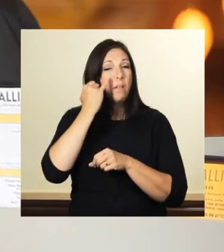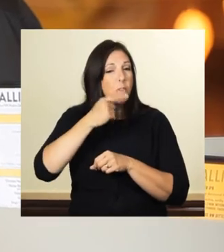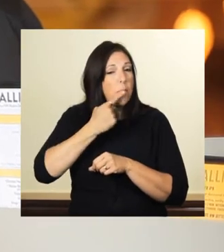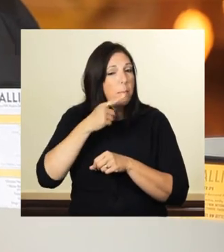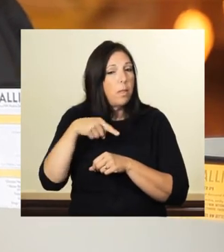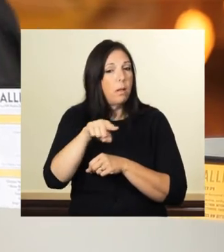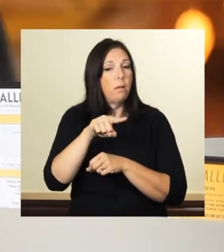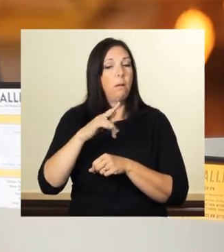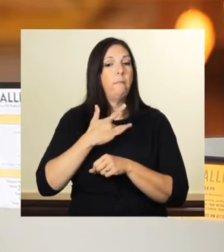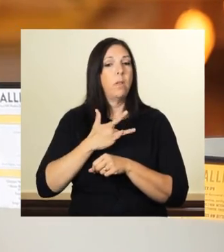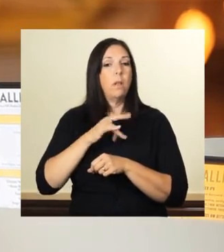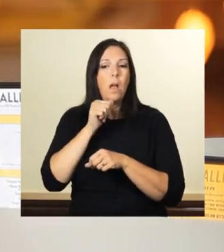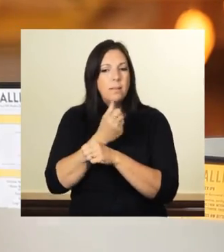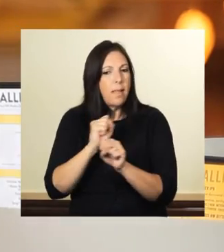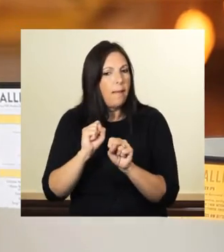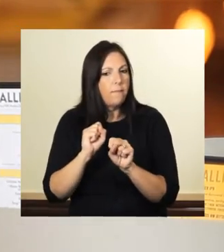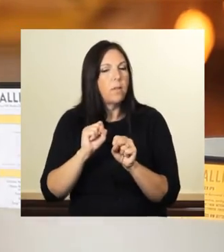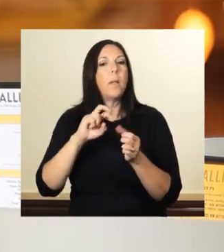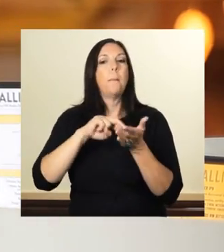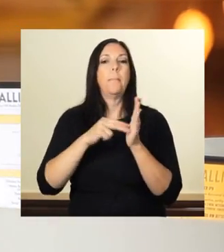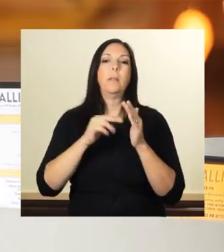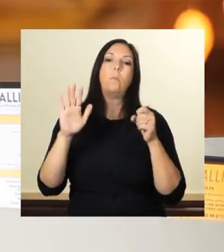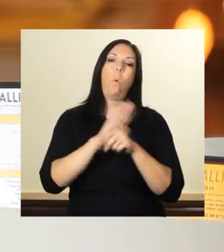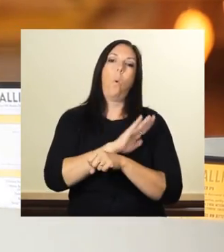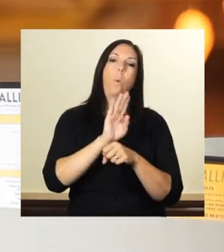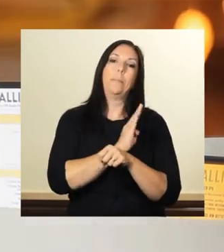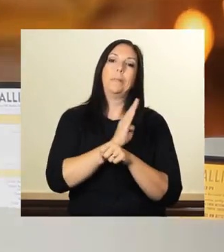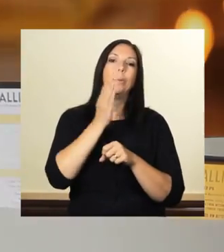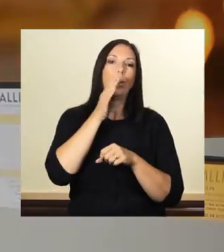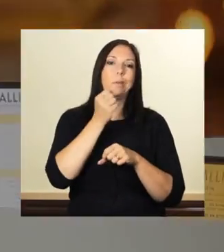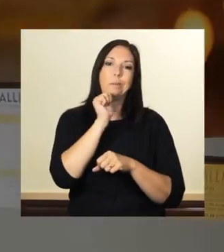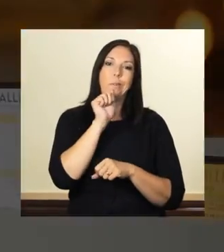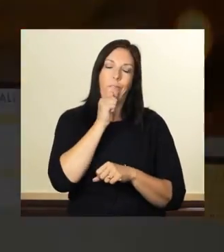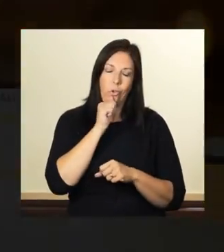If the public feels unsafe, the entire industry suffers.